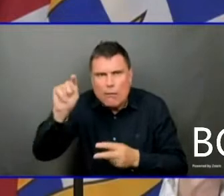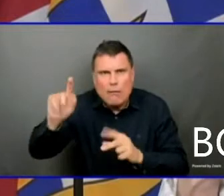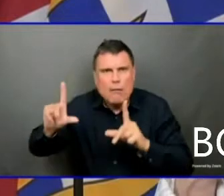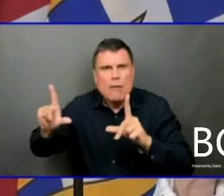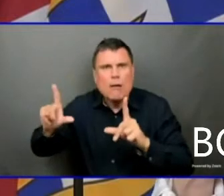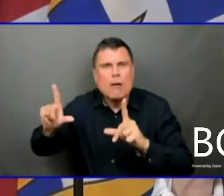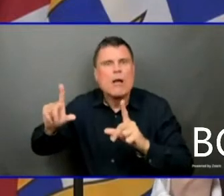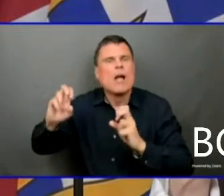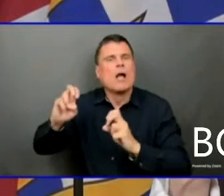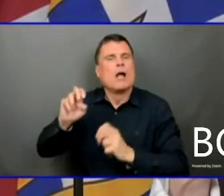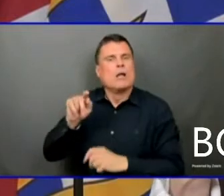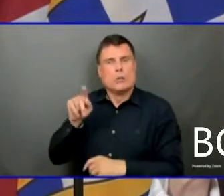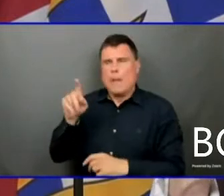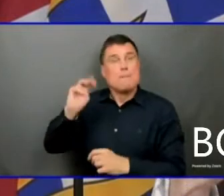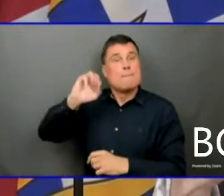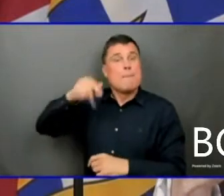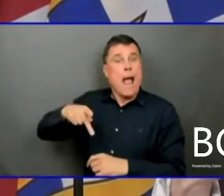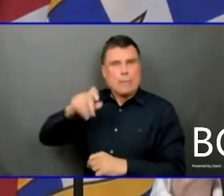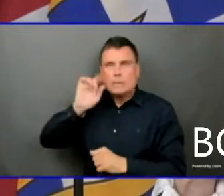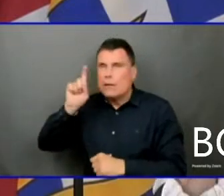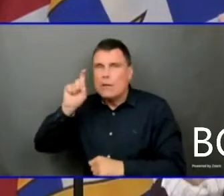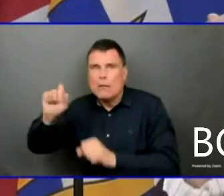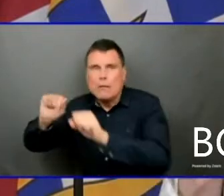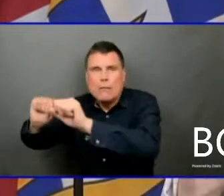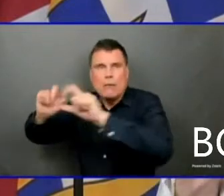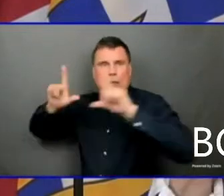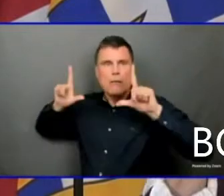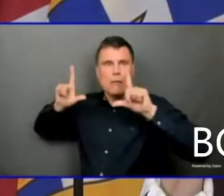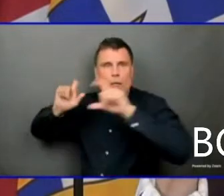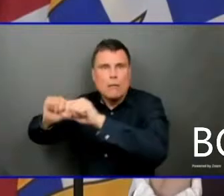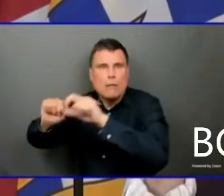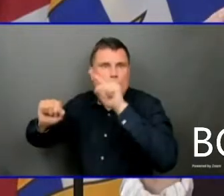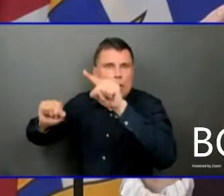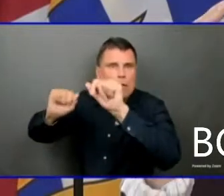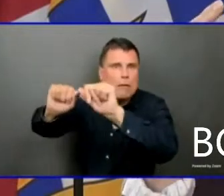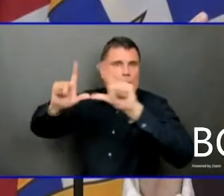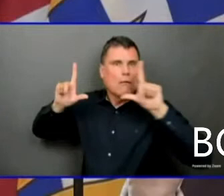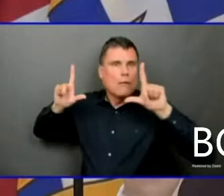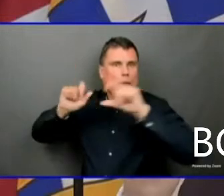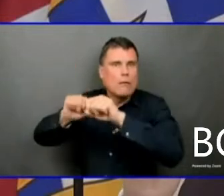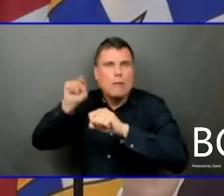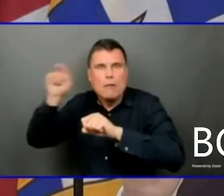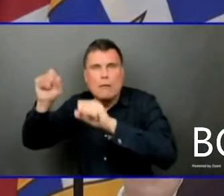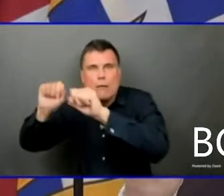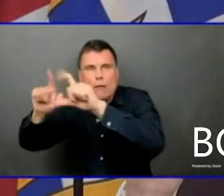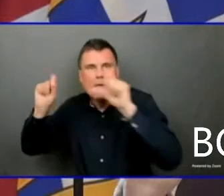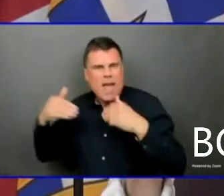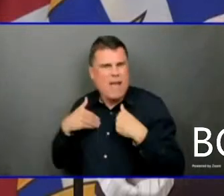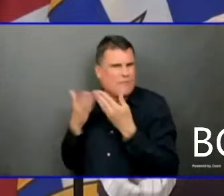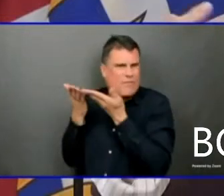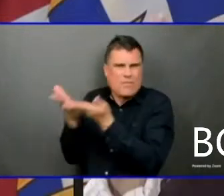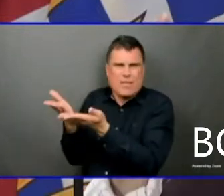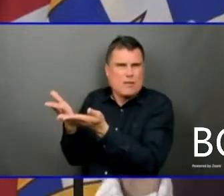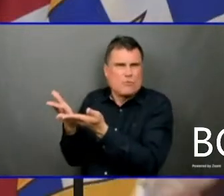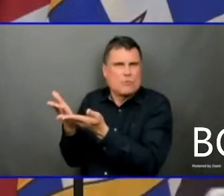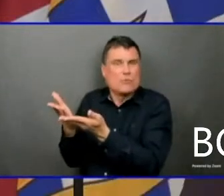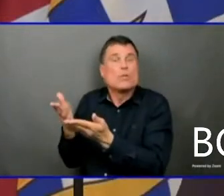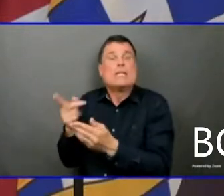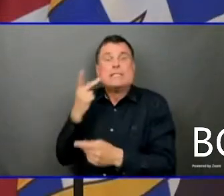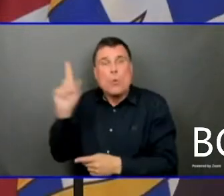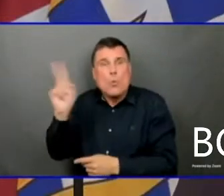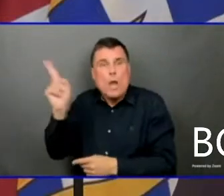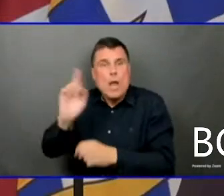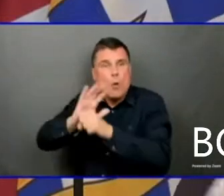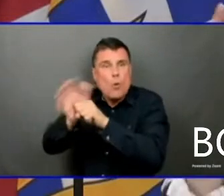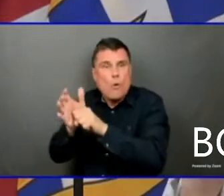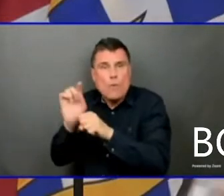only at the COVID rates, the immunization rates, but also looking at it by age and